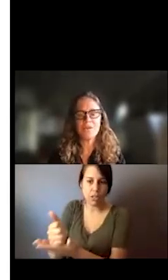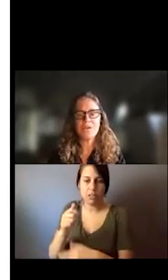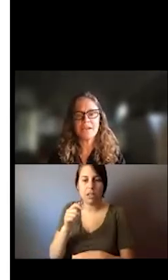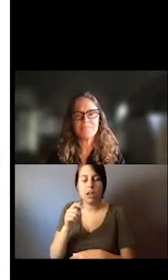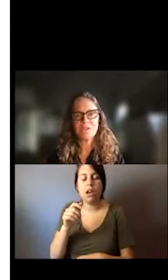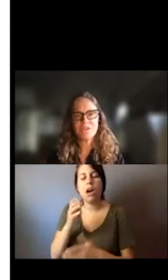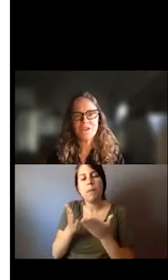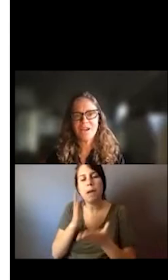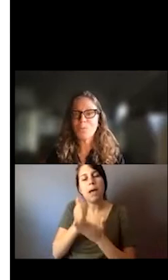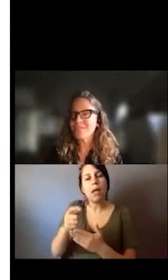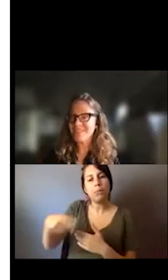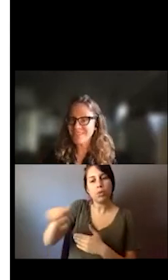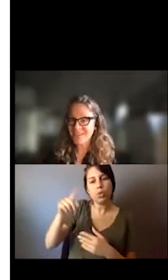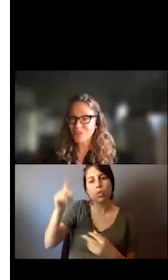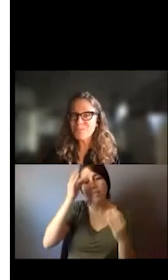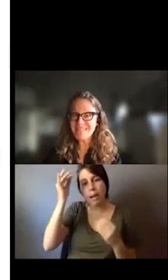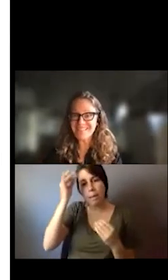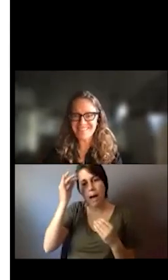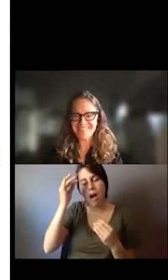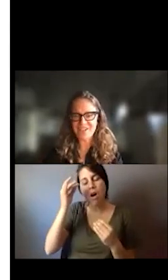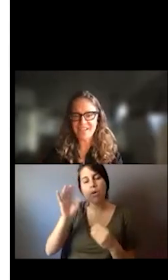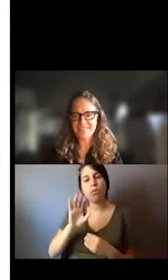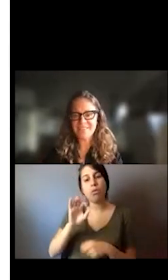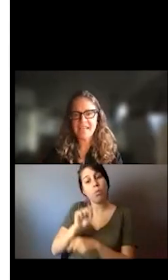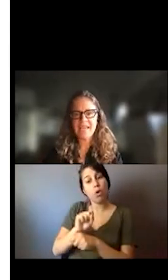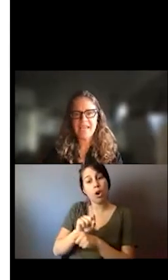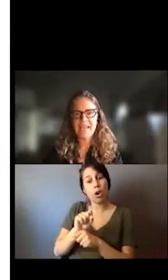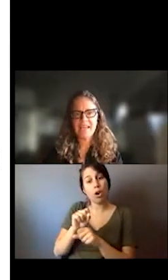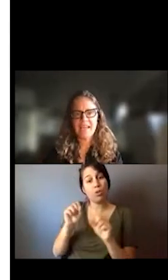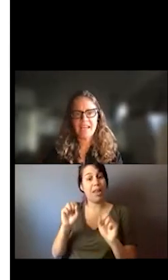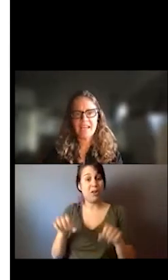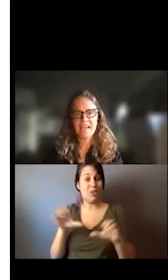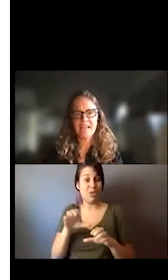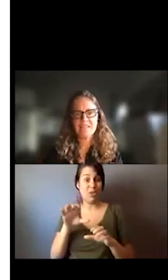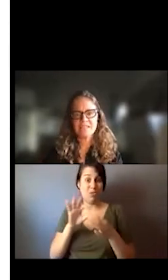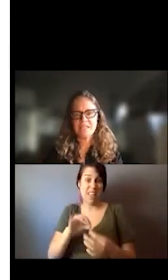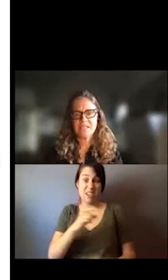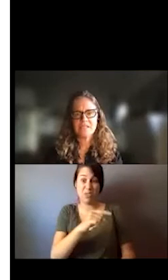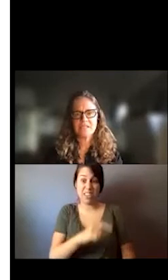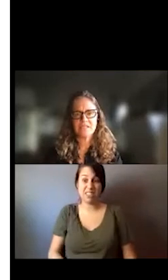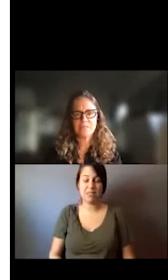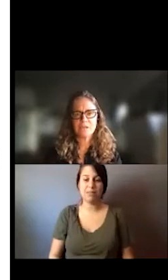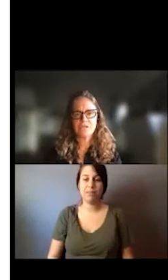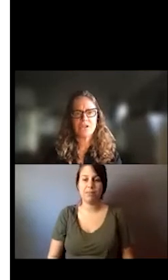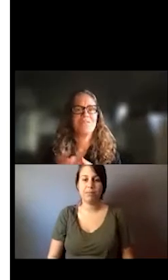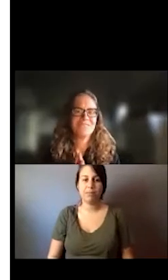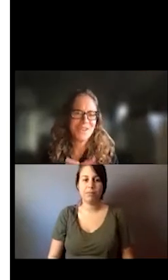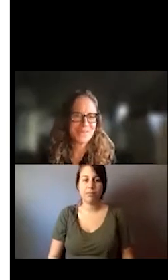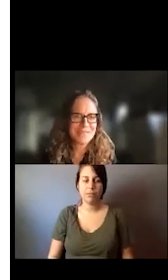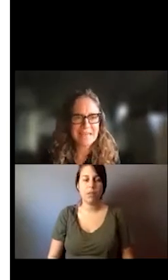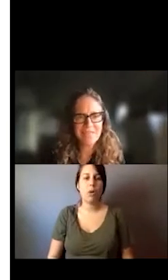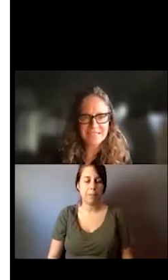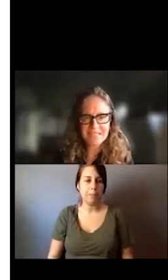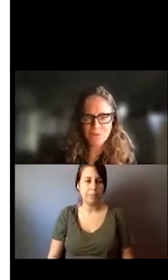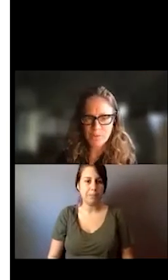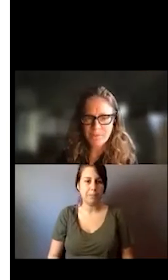think about work that could be done in this area. Not sure. Oh,